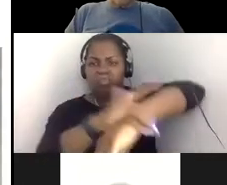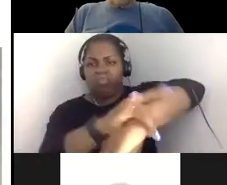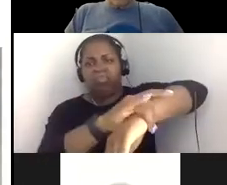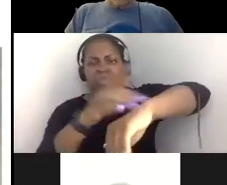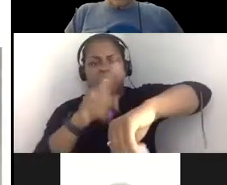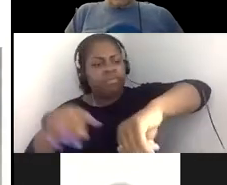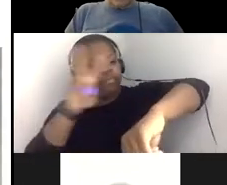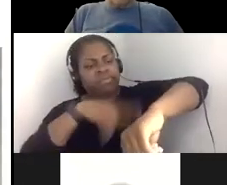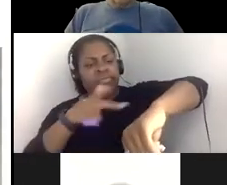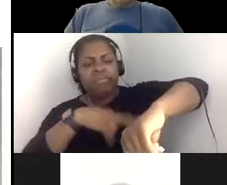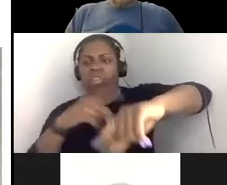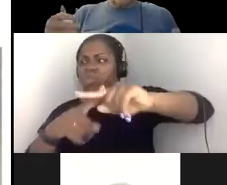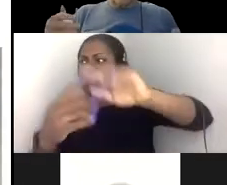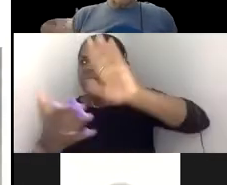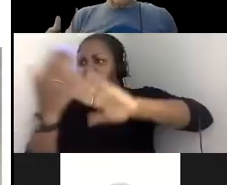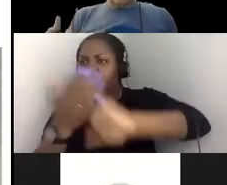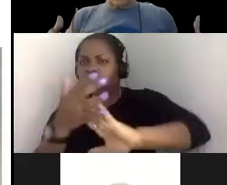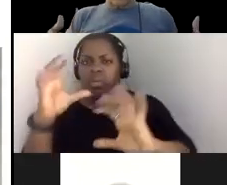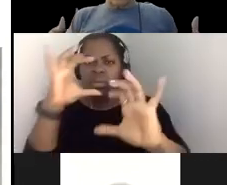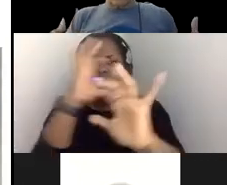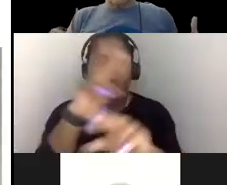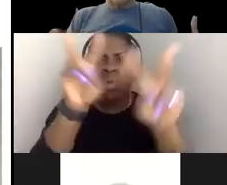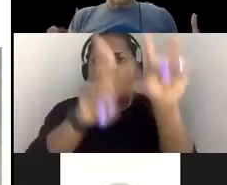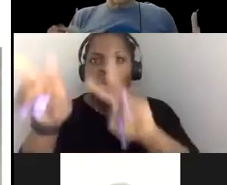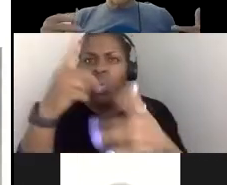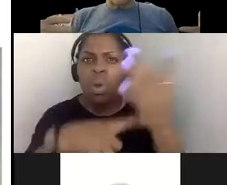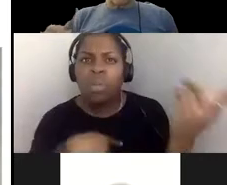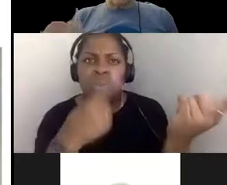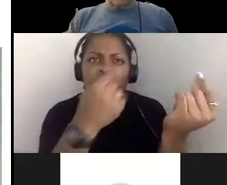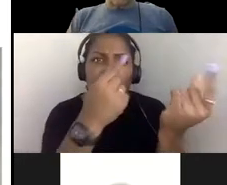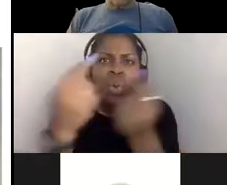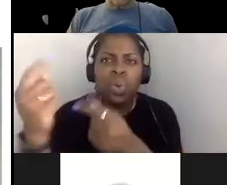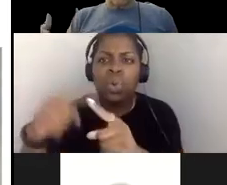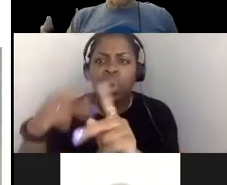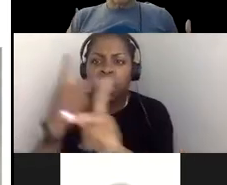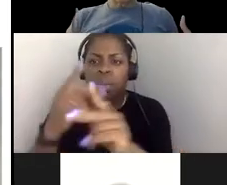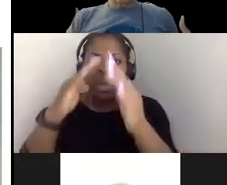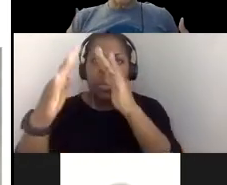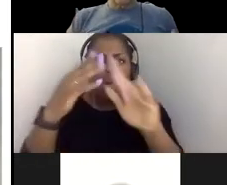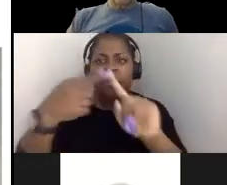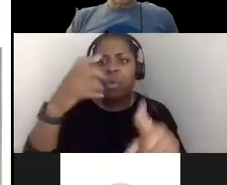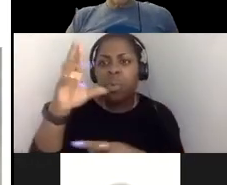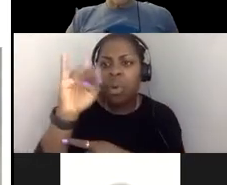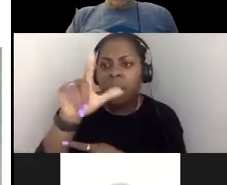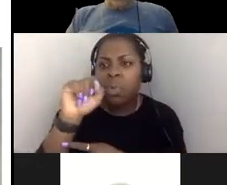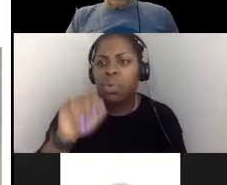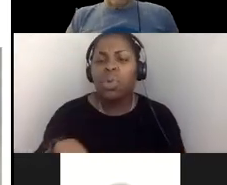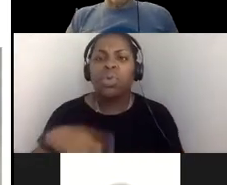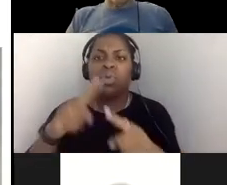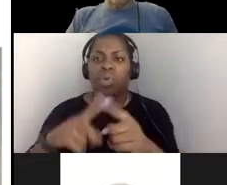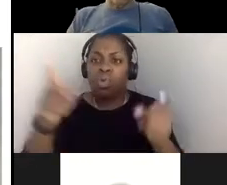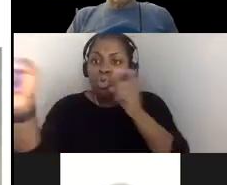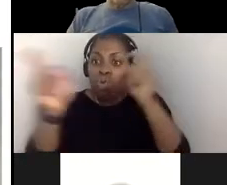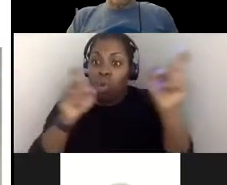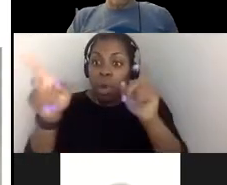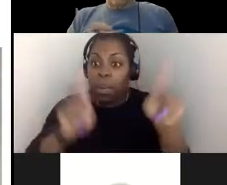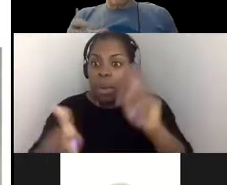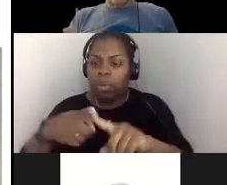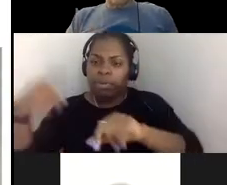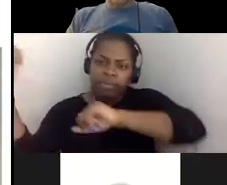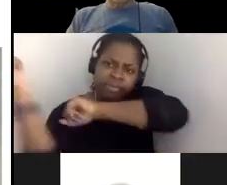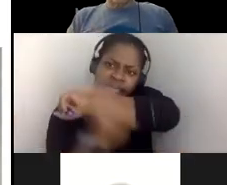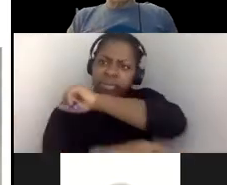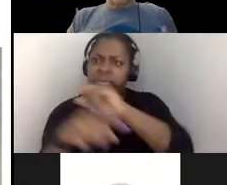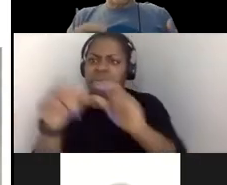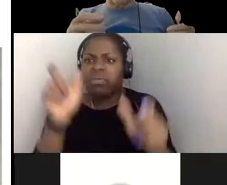us, to keep us safe, to protect the community from criminals, to control people, to punish people.